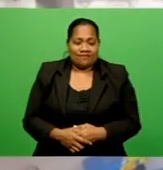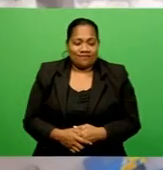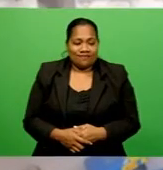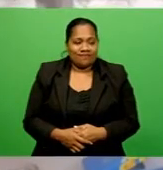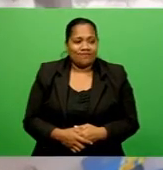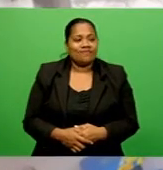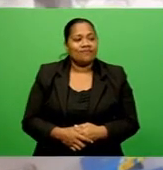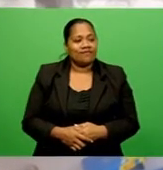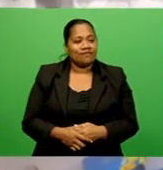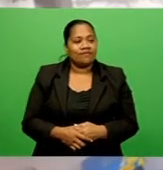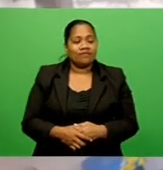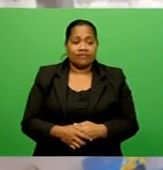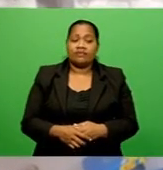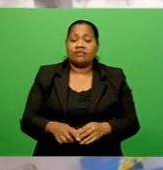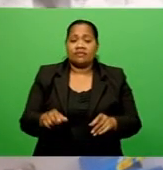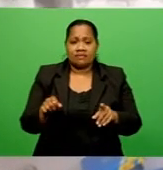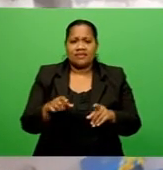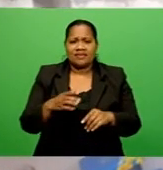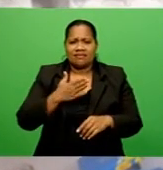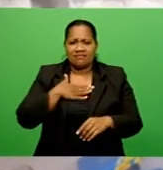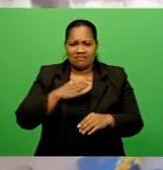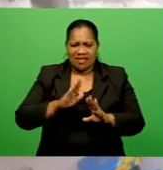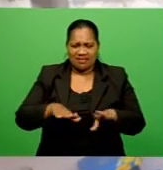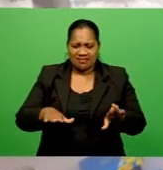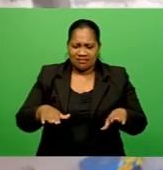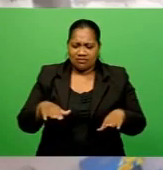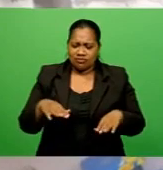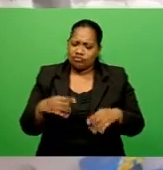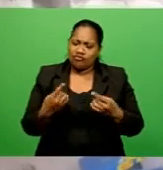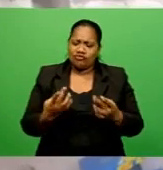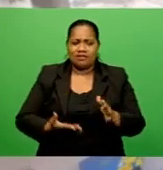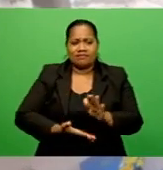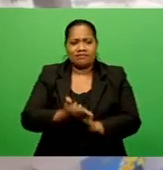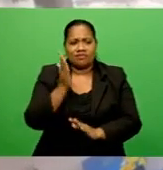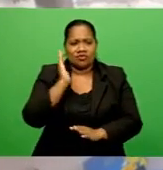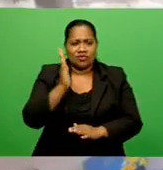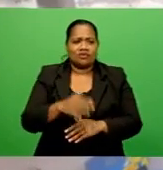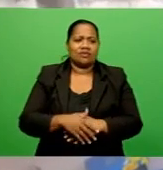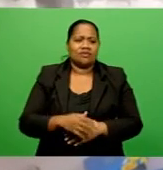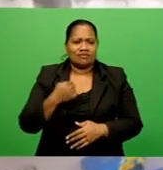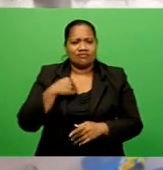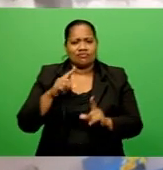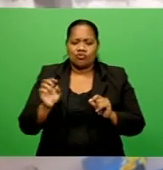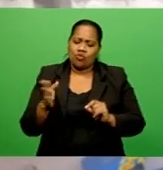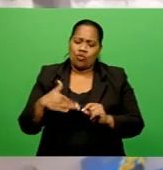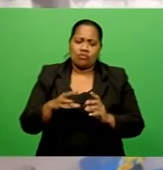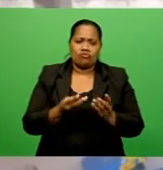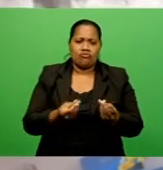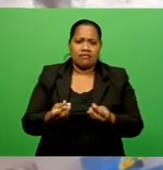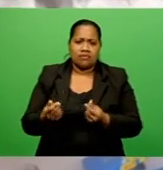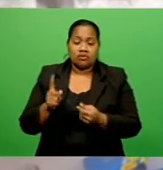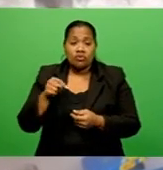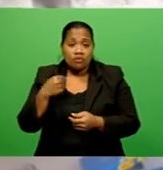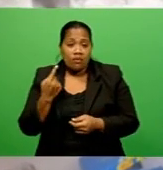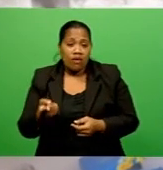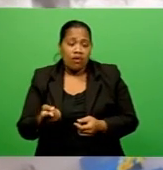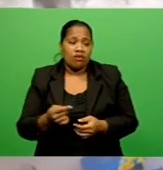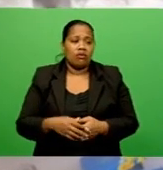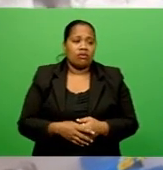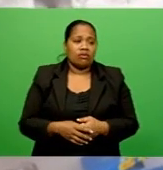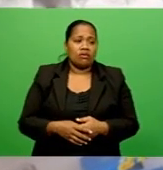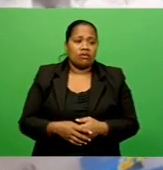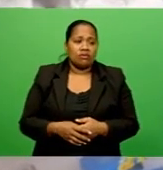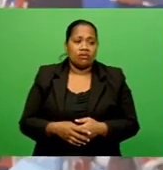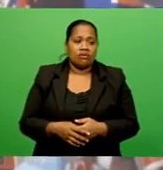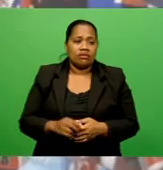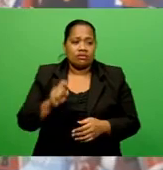Like my kids are ready to go to school. I have did all the shopping. So from tomorrow they're almost ready